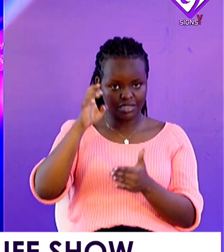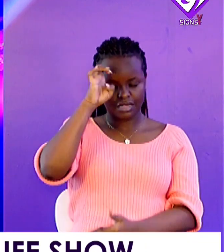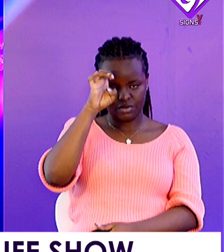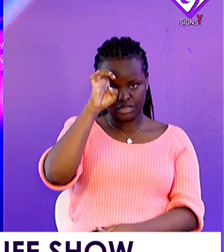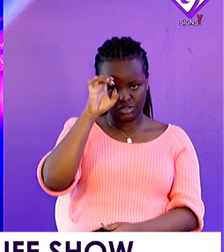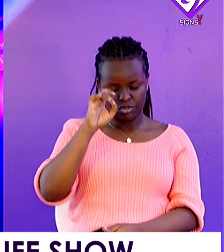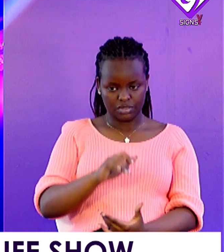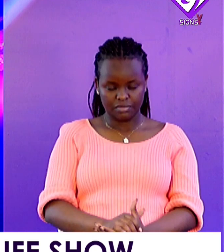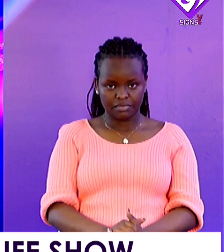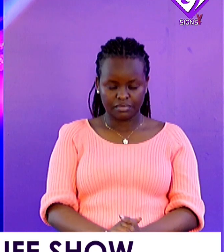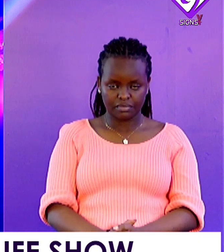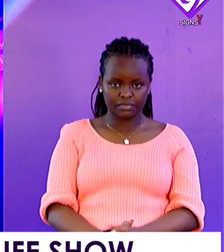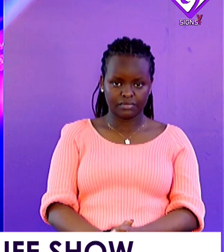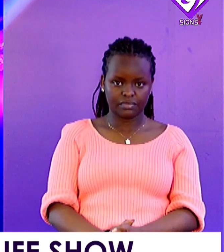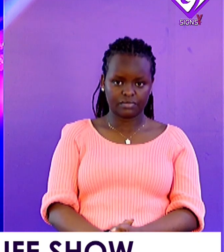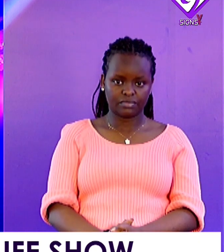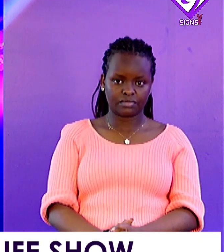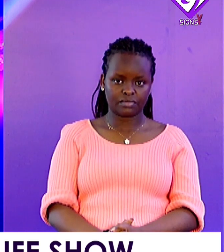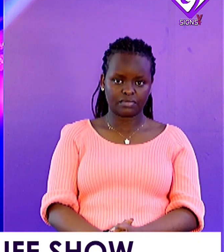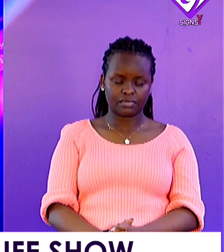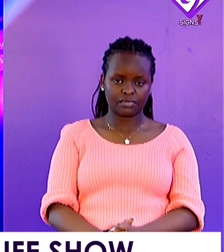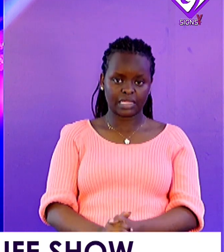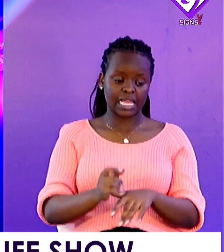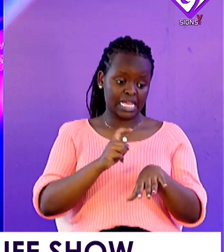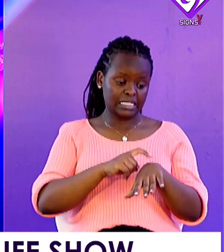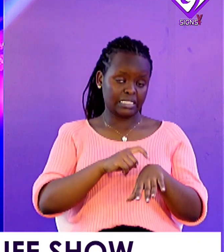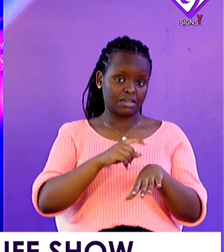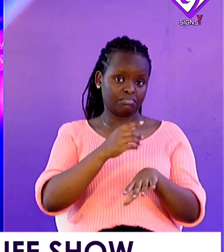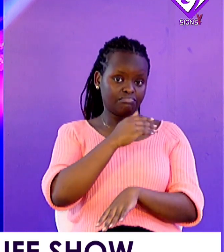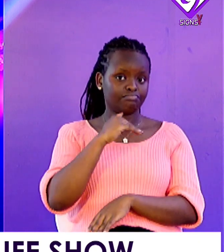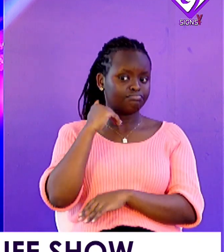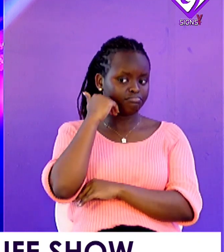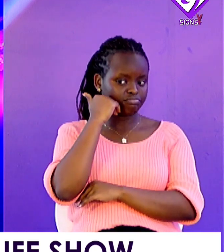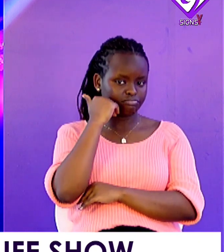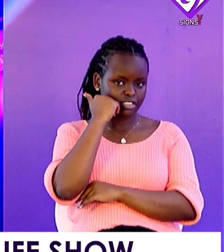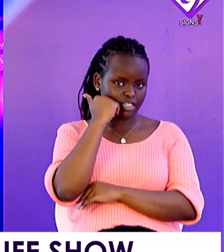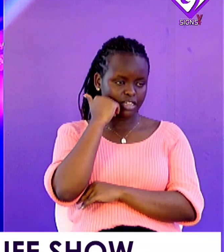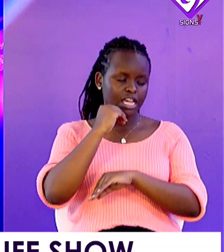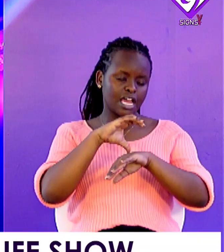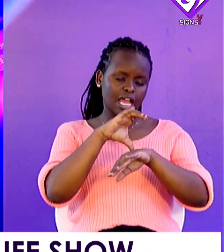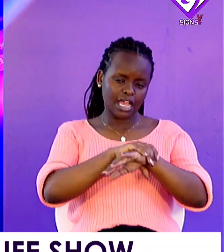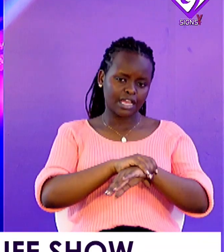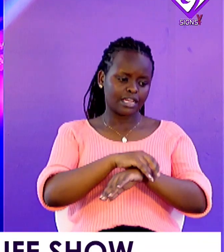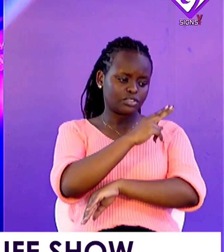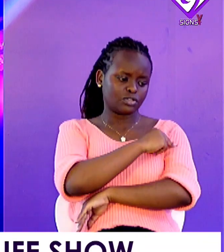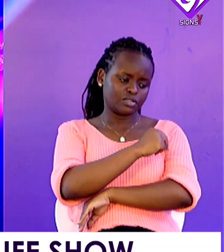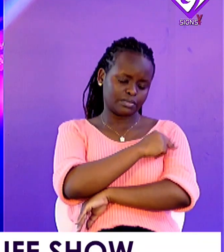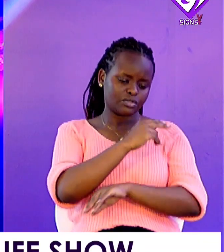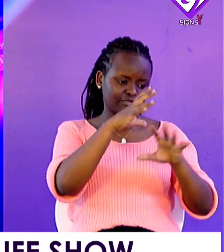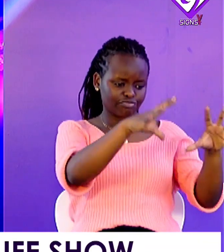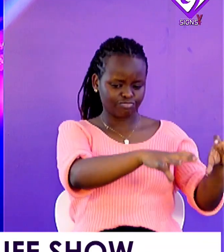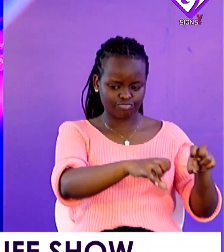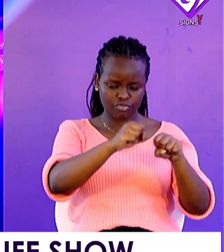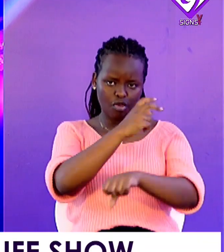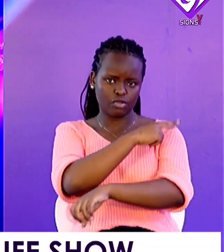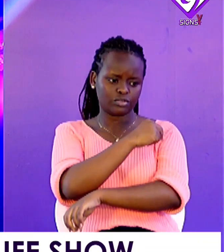to be attended to when they are sick. Okay. We don't have to remove people from hospitals that there